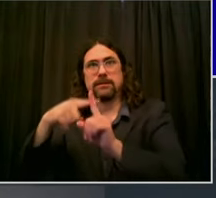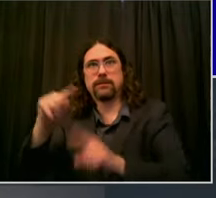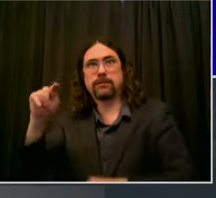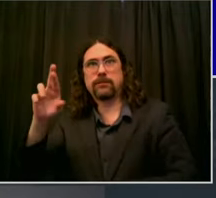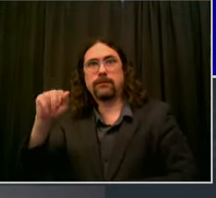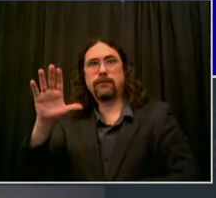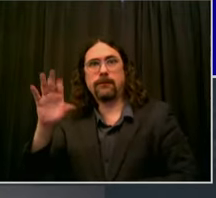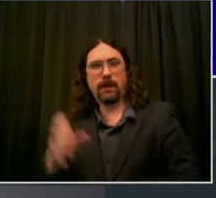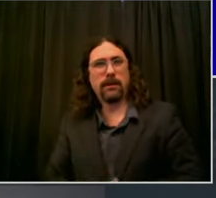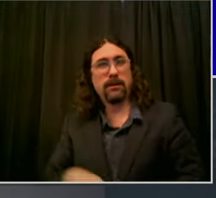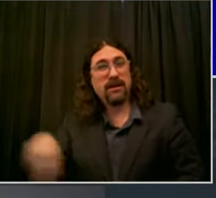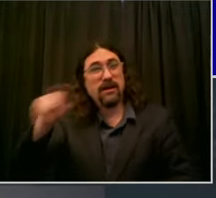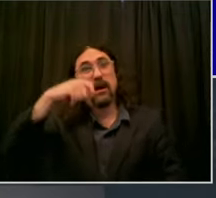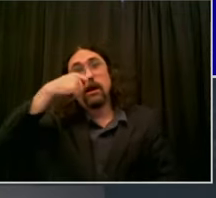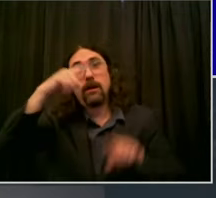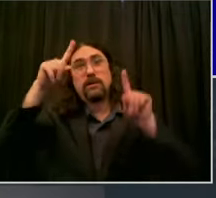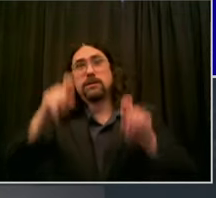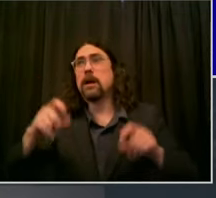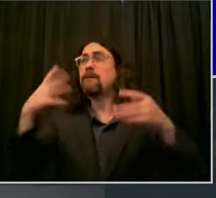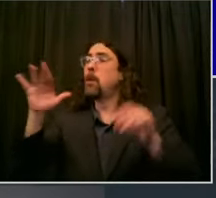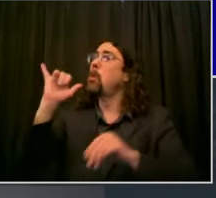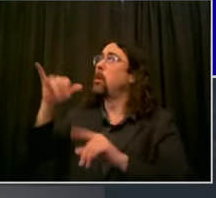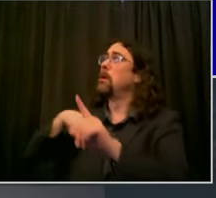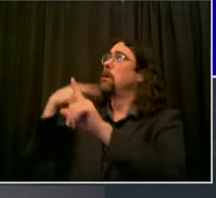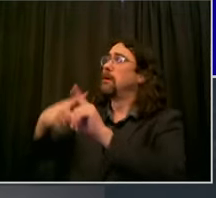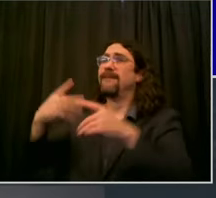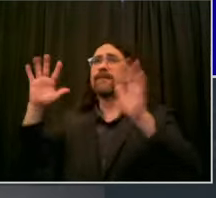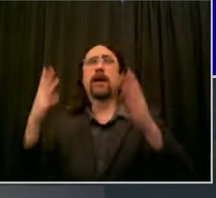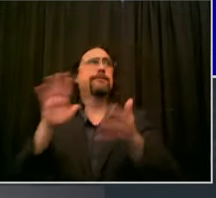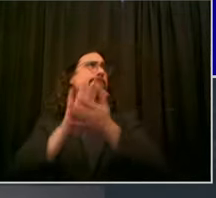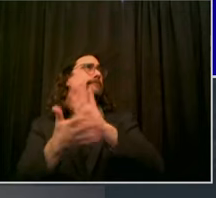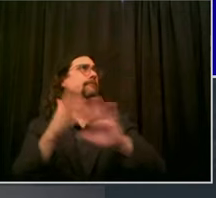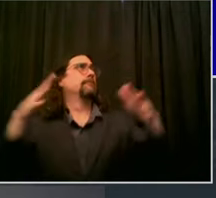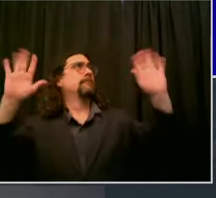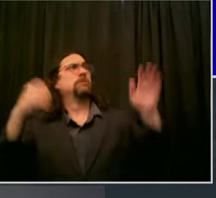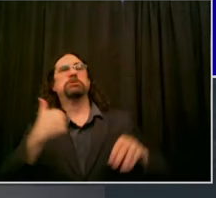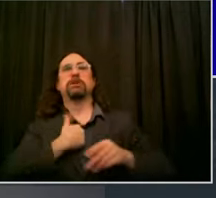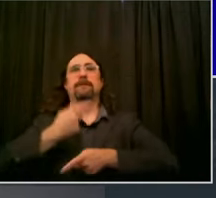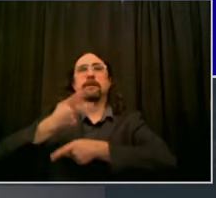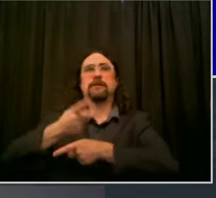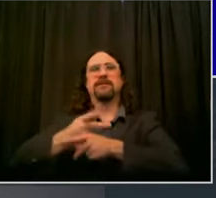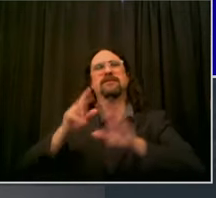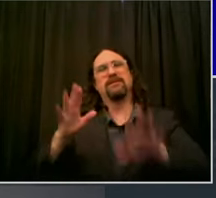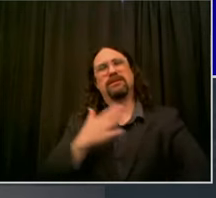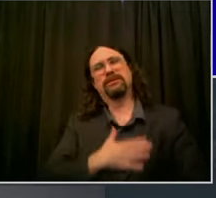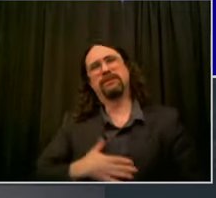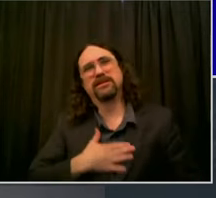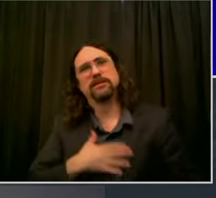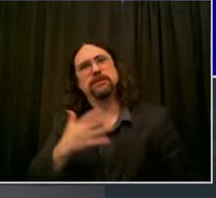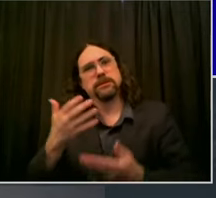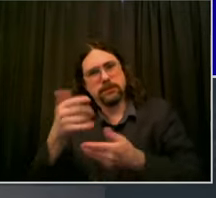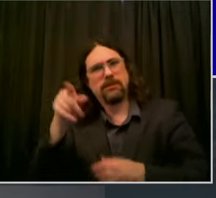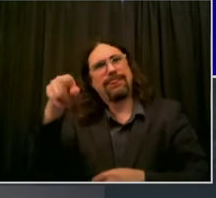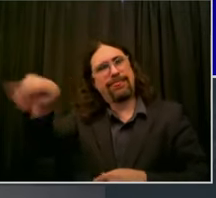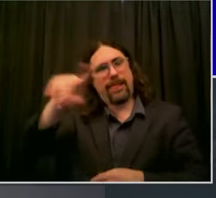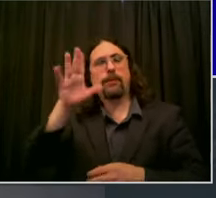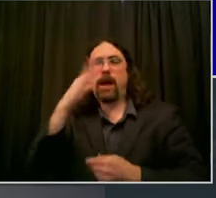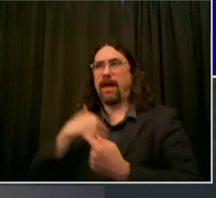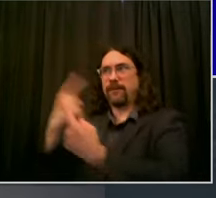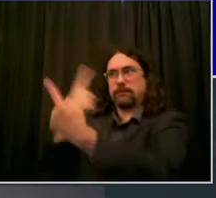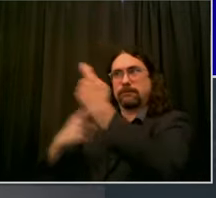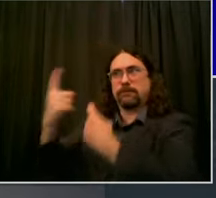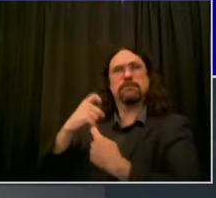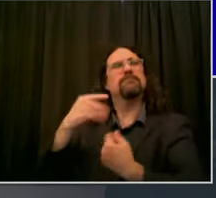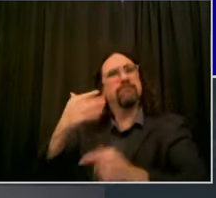do that right. We find everybody who needs support, and they get support, and the disease has nowhere